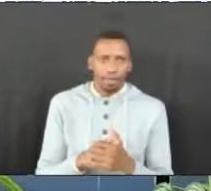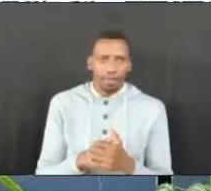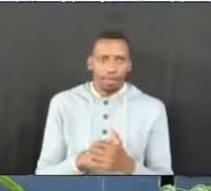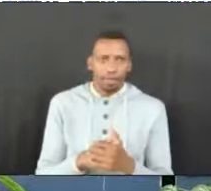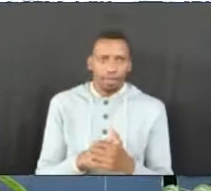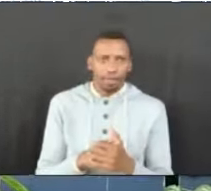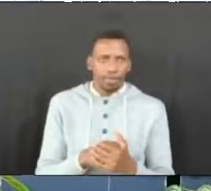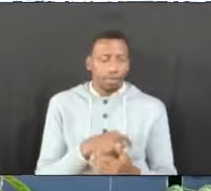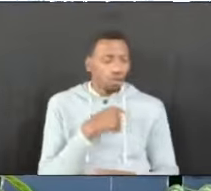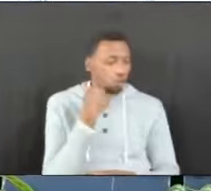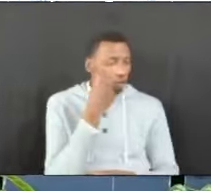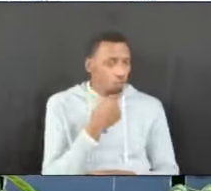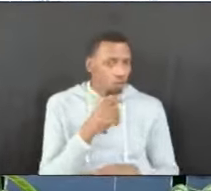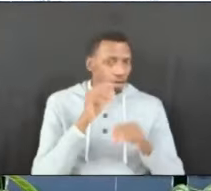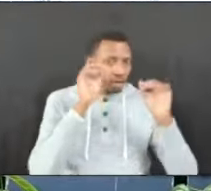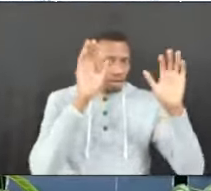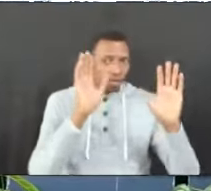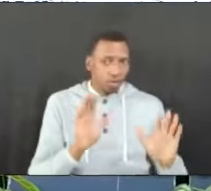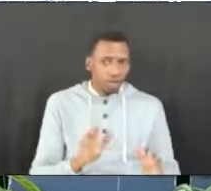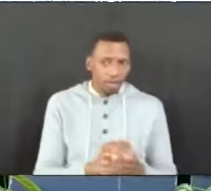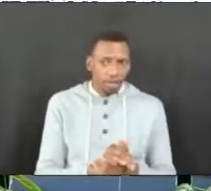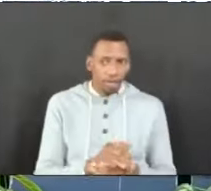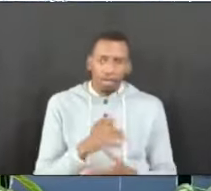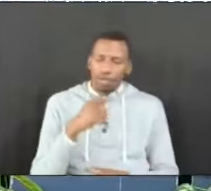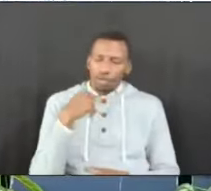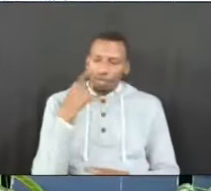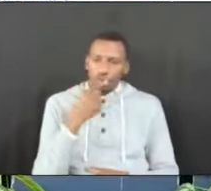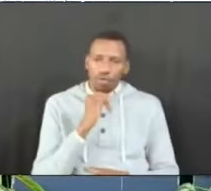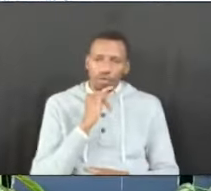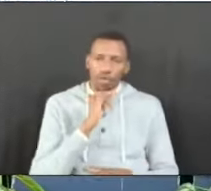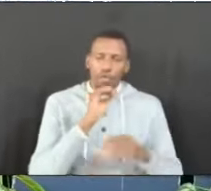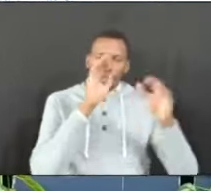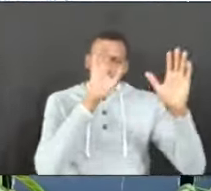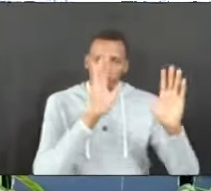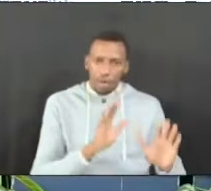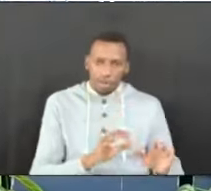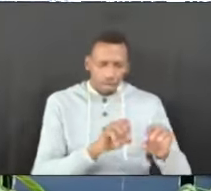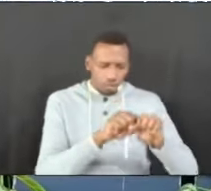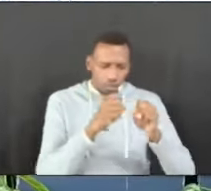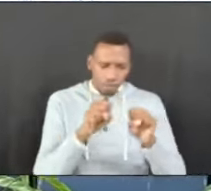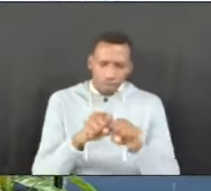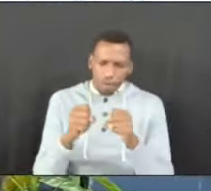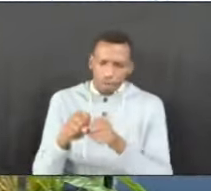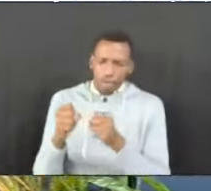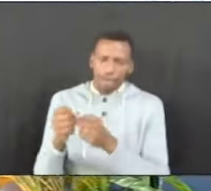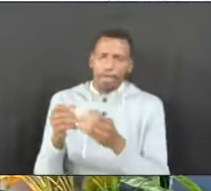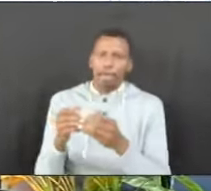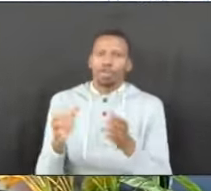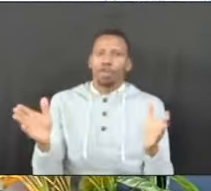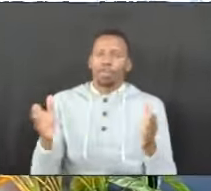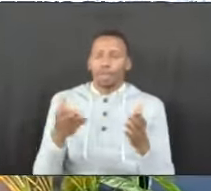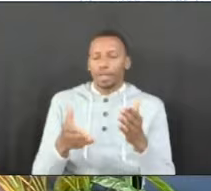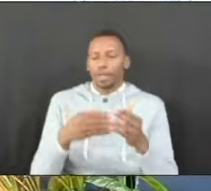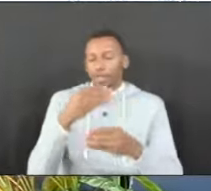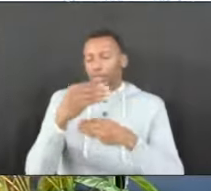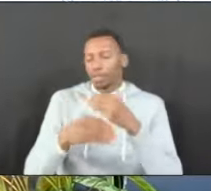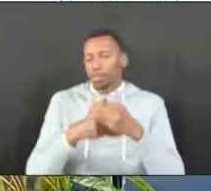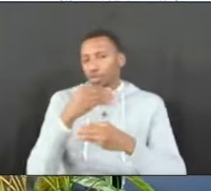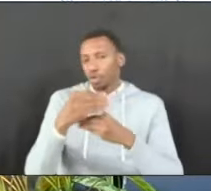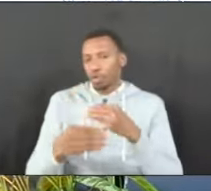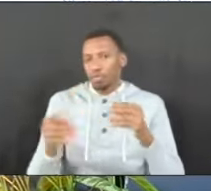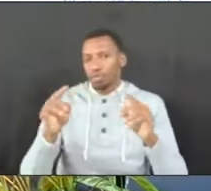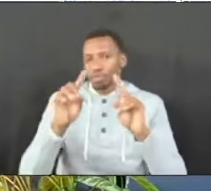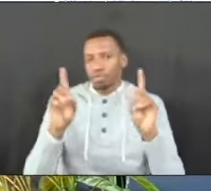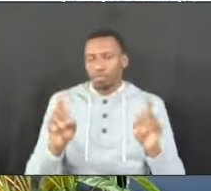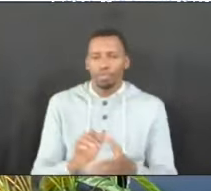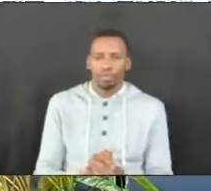is worthy? Who is worthy to break the seals and open this scroll?" So John looks